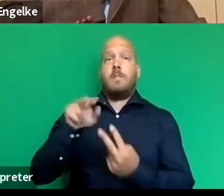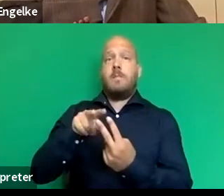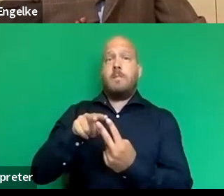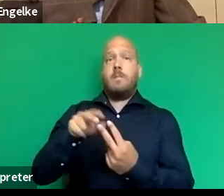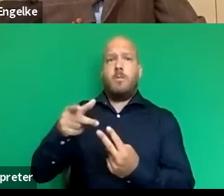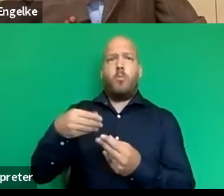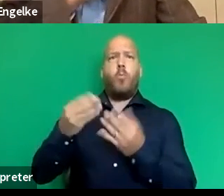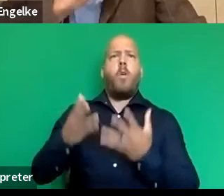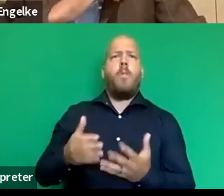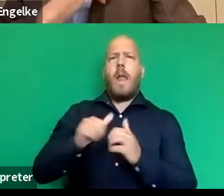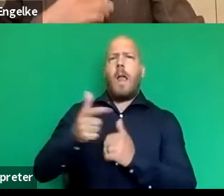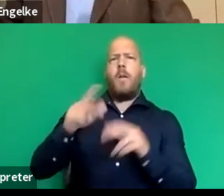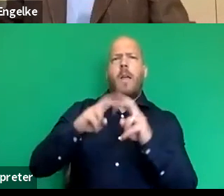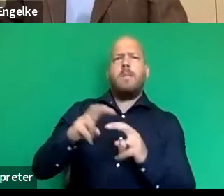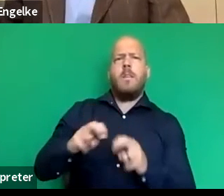captioning?